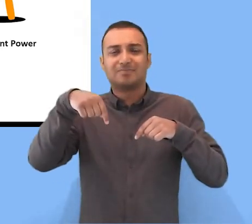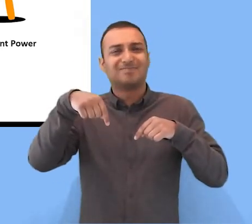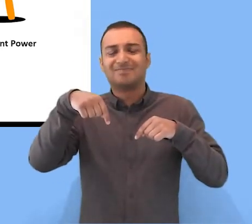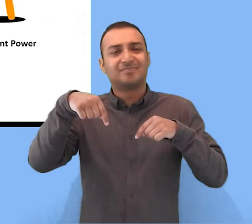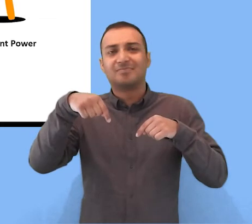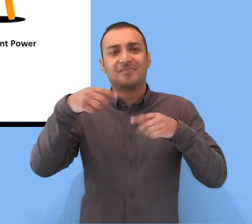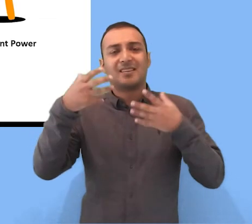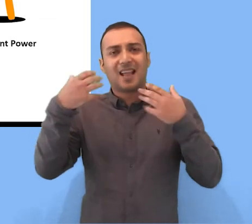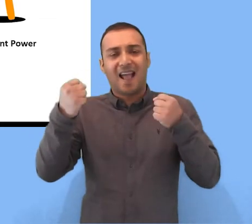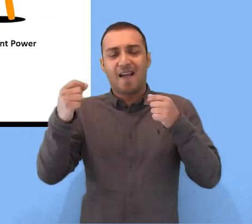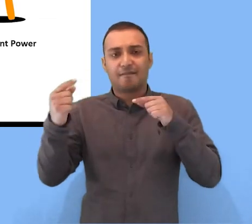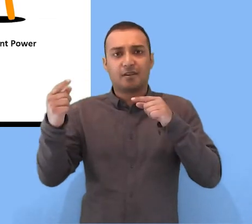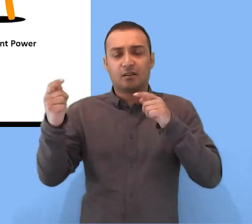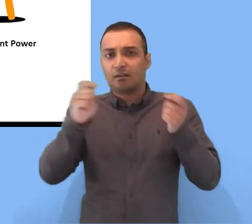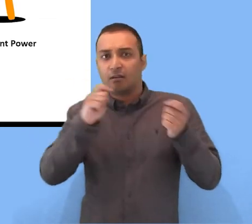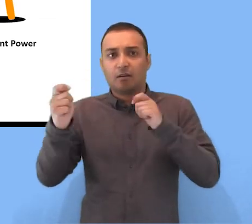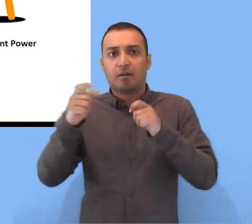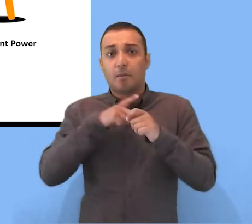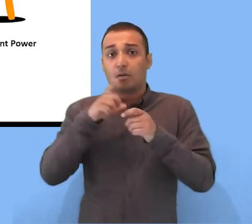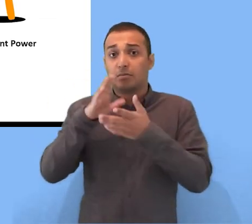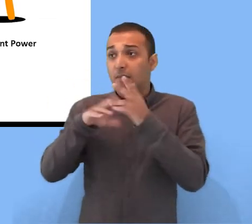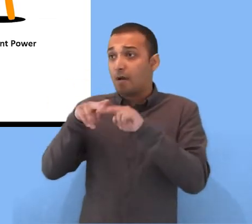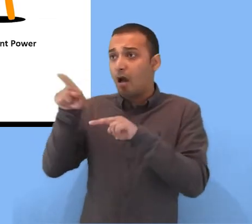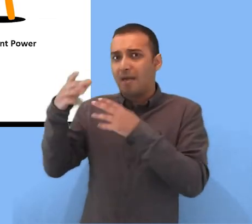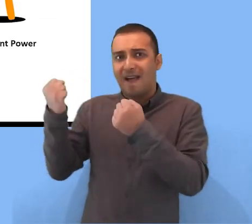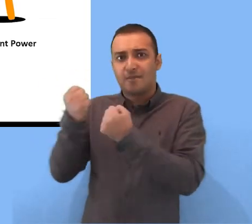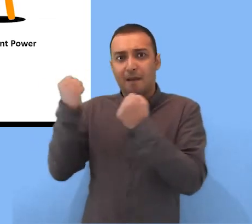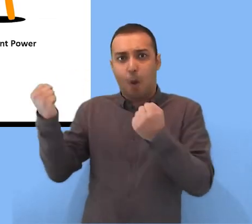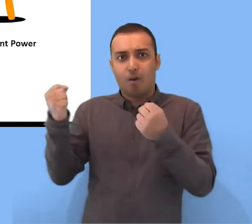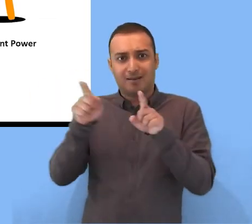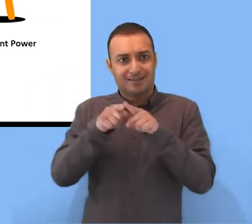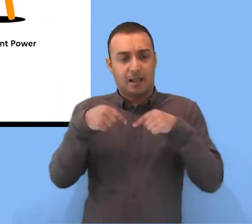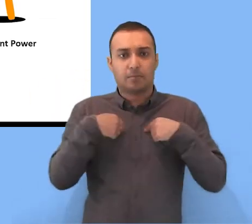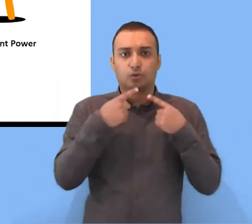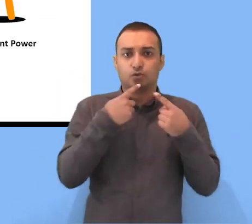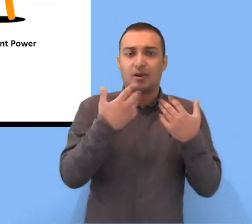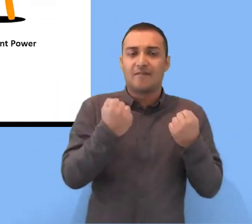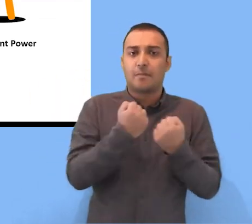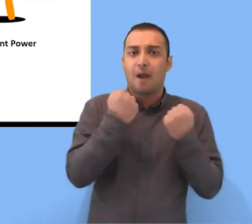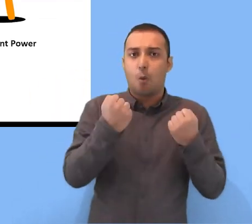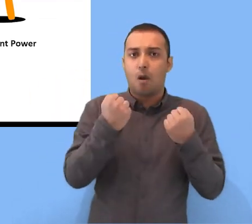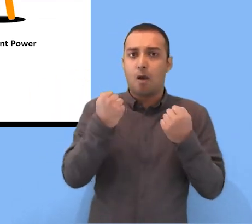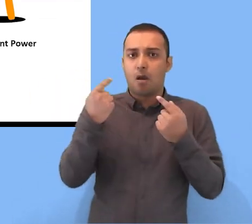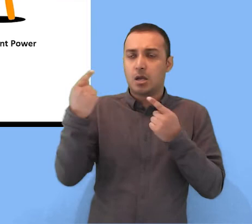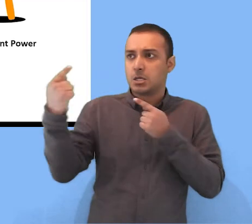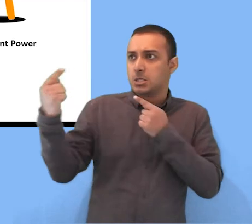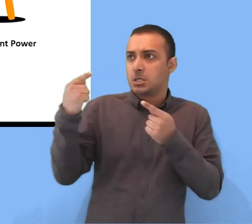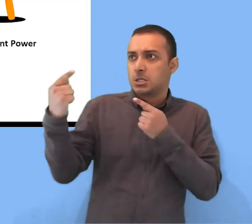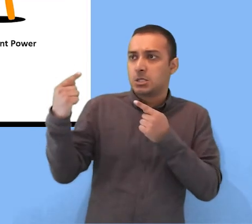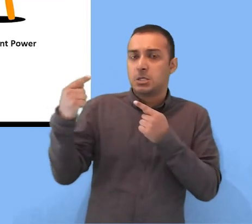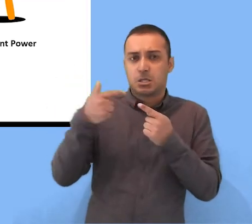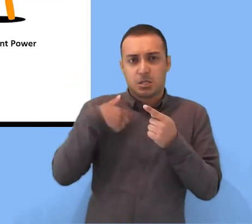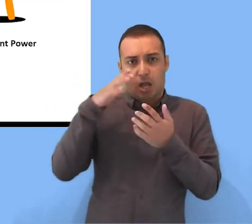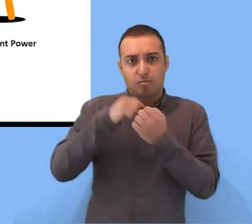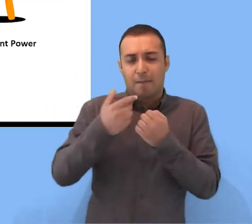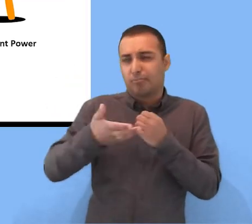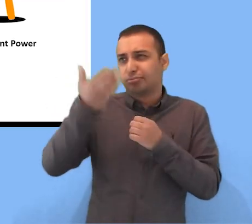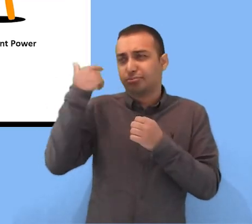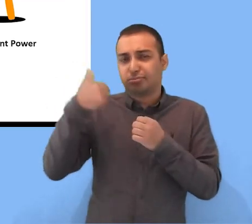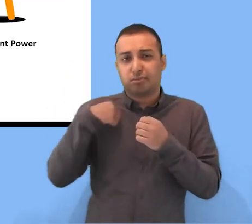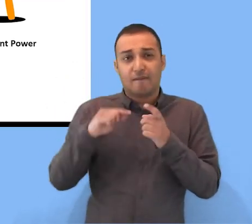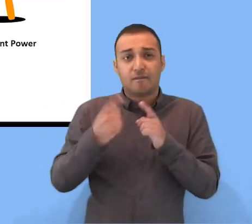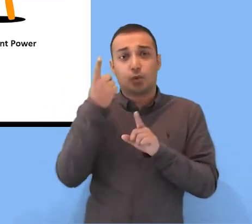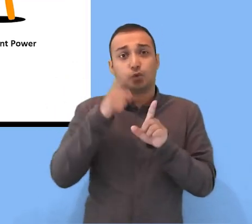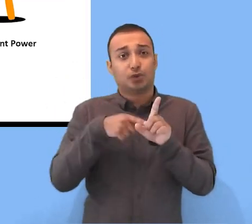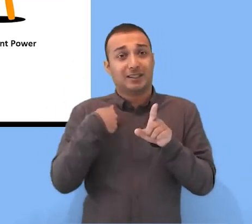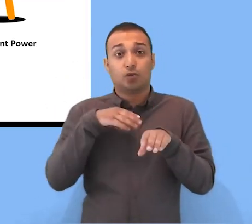that exists between the teacher and the parent. Why is it that I, as a trainee teacher, even in my first year,